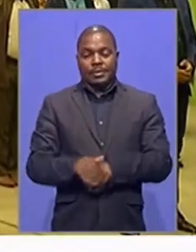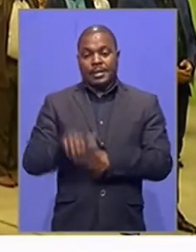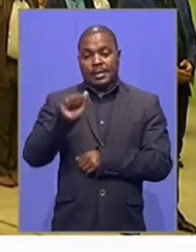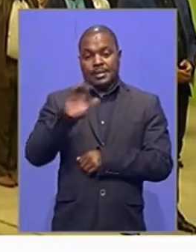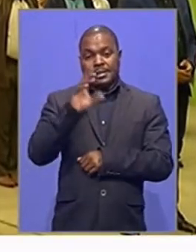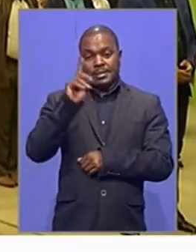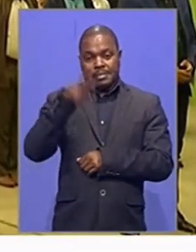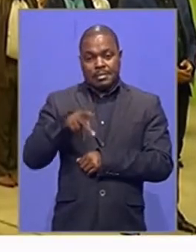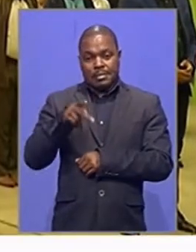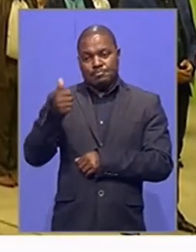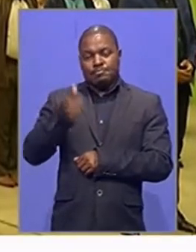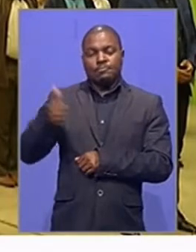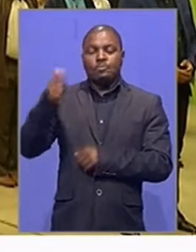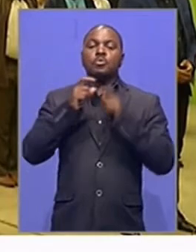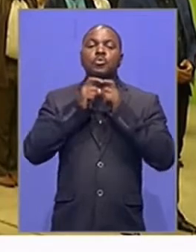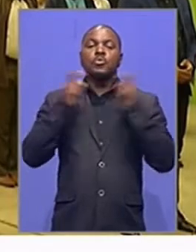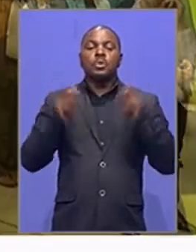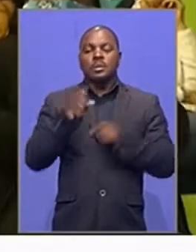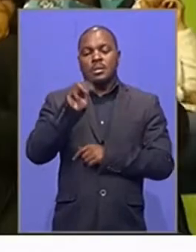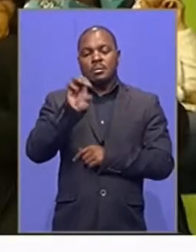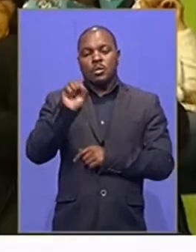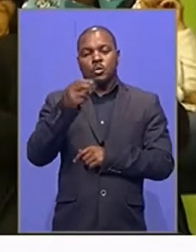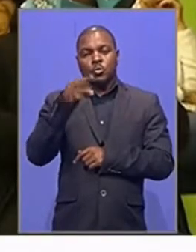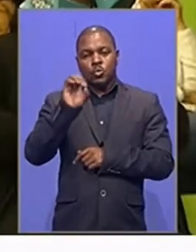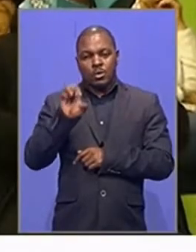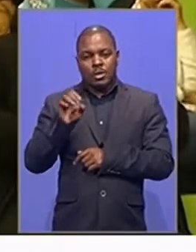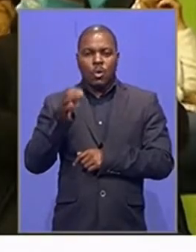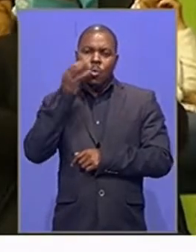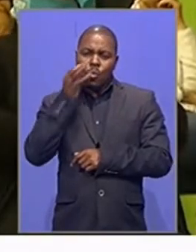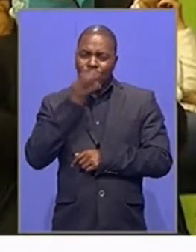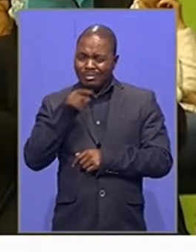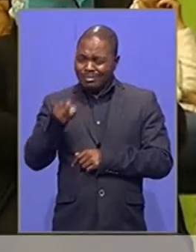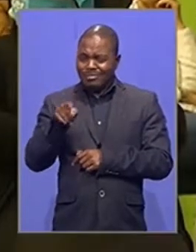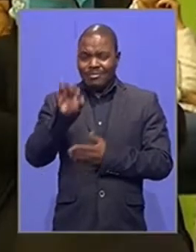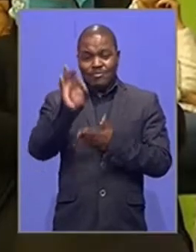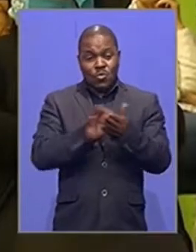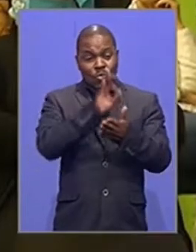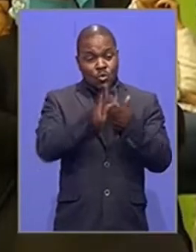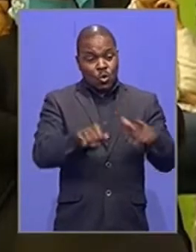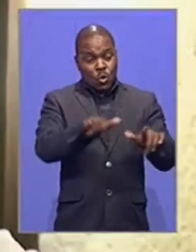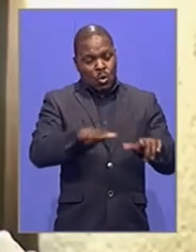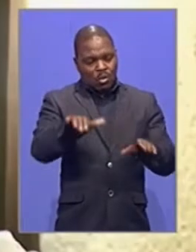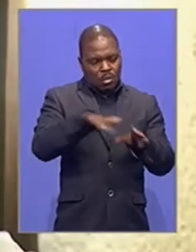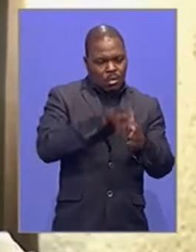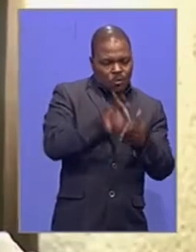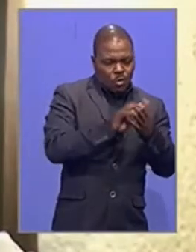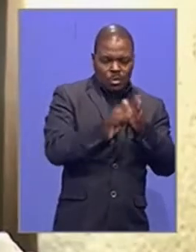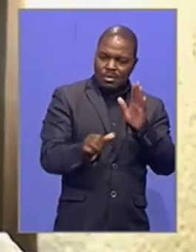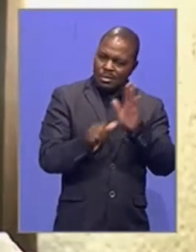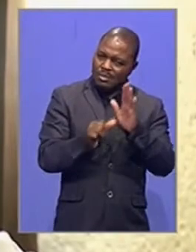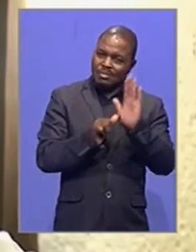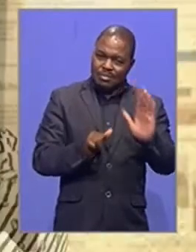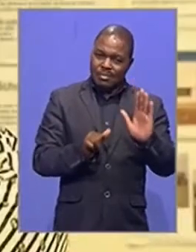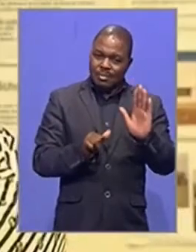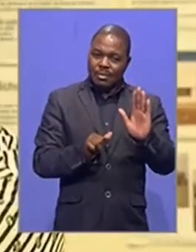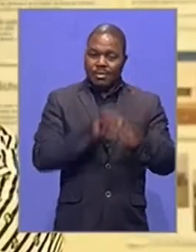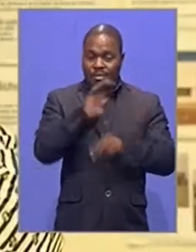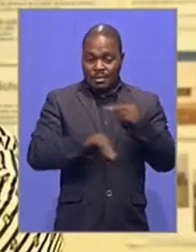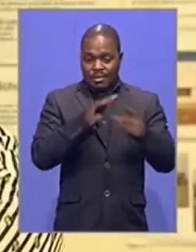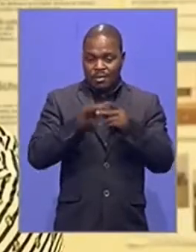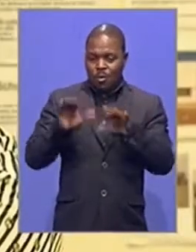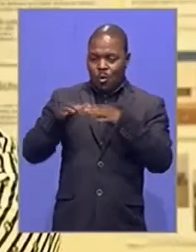ACDP Moruti Kenneth Mishwe o re go bohlokwa go kgatha tema dikgethong tša mmušo wa selegae. O re se tla matlafatša mokgatlo